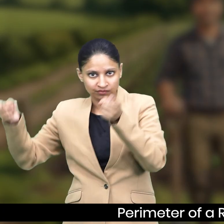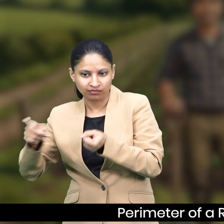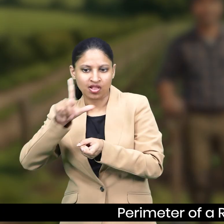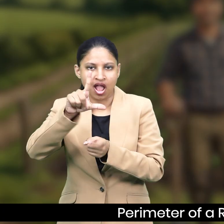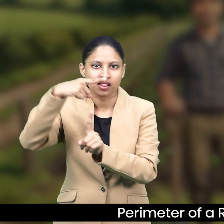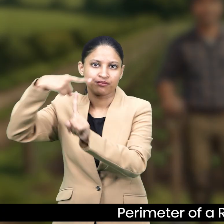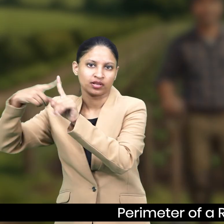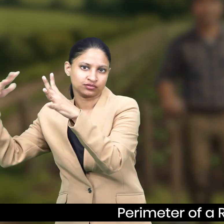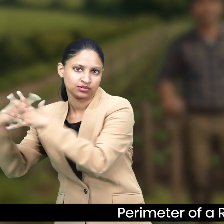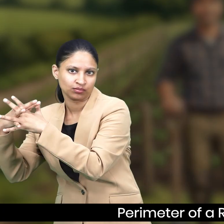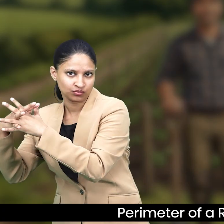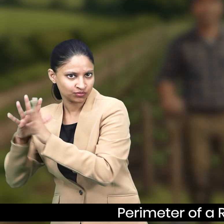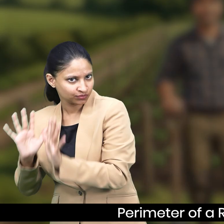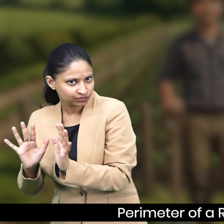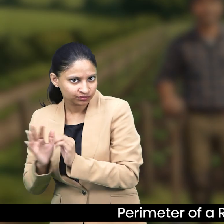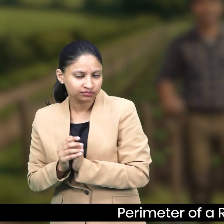length plus width.